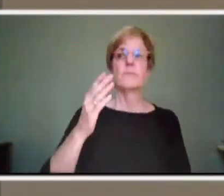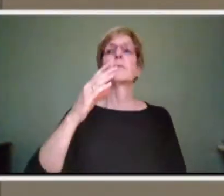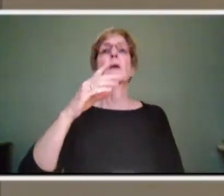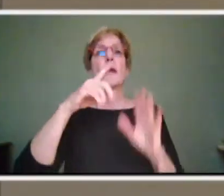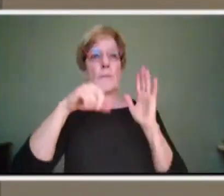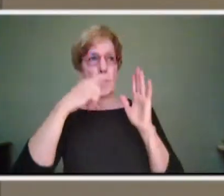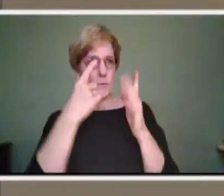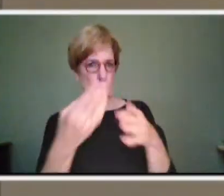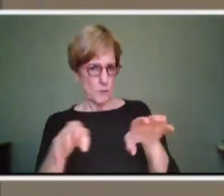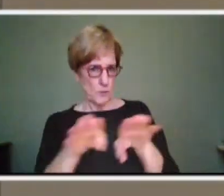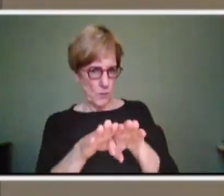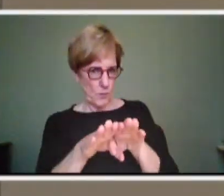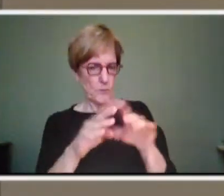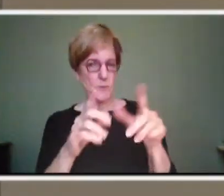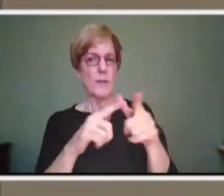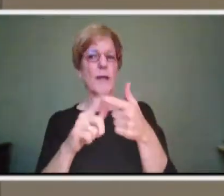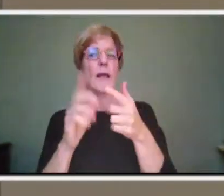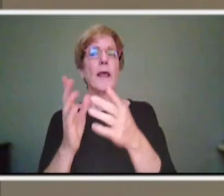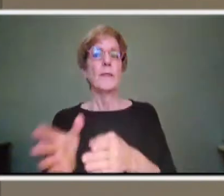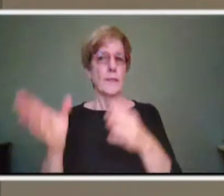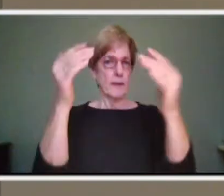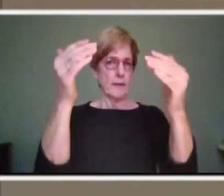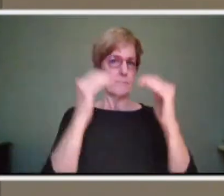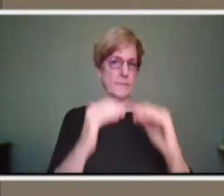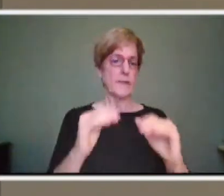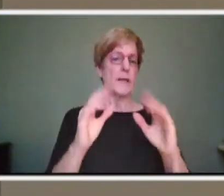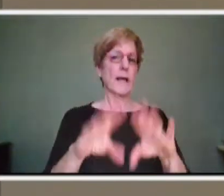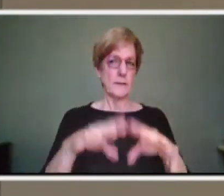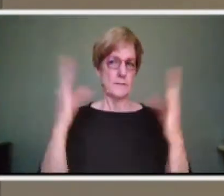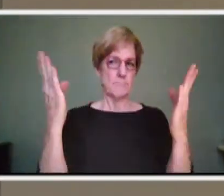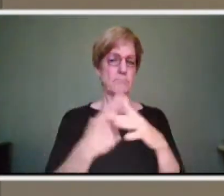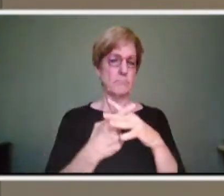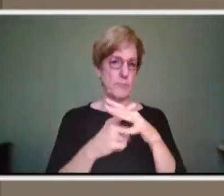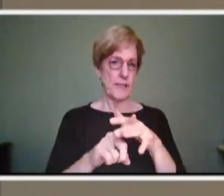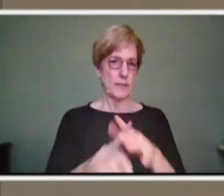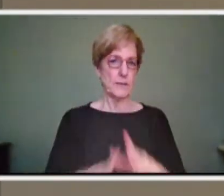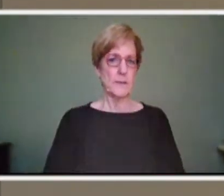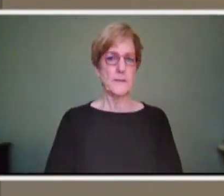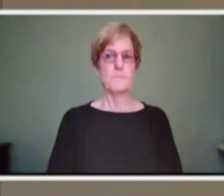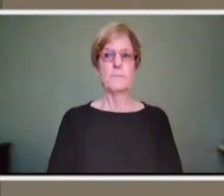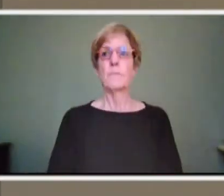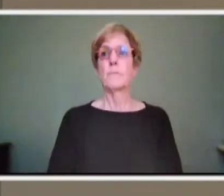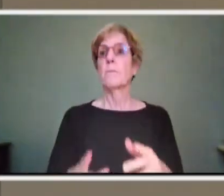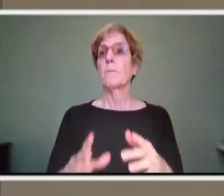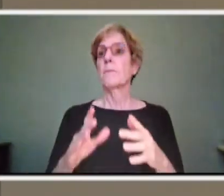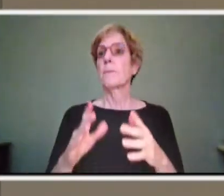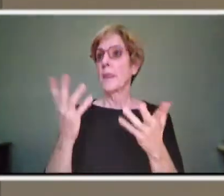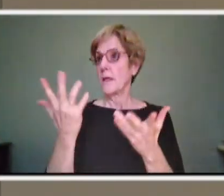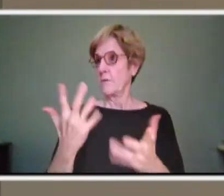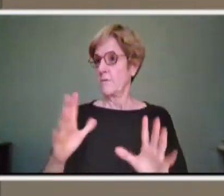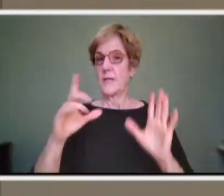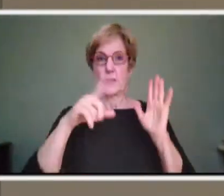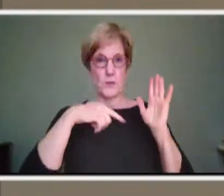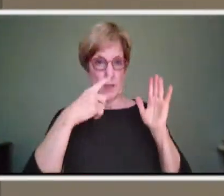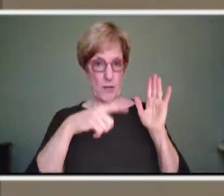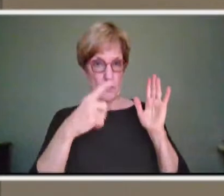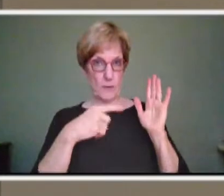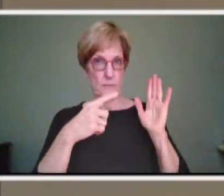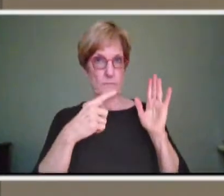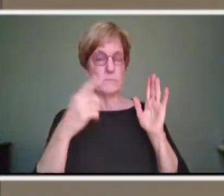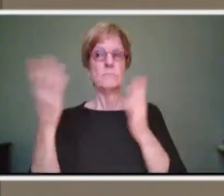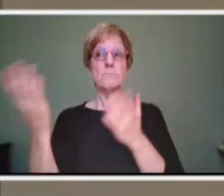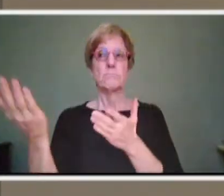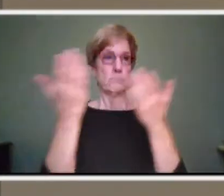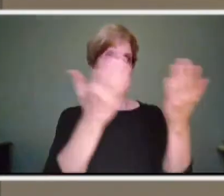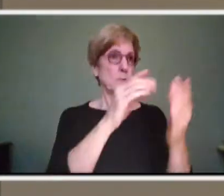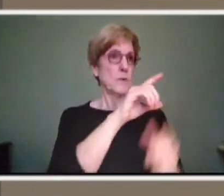then the next public hearing is open. Then, after the hearing, the petition goes to the Zoning Committee of